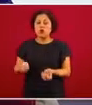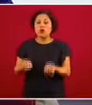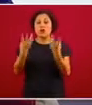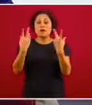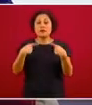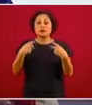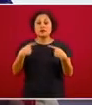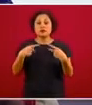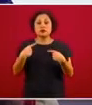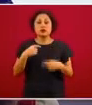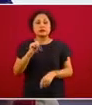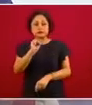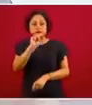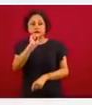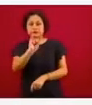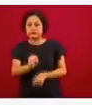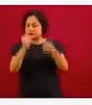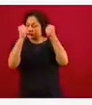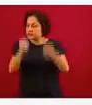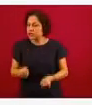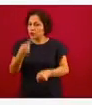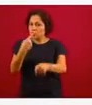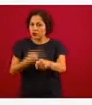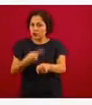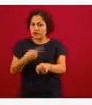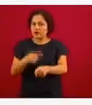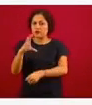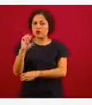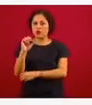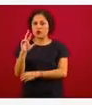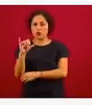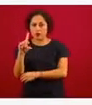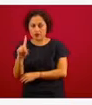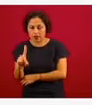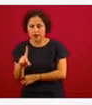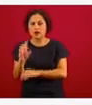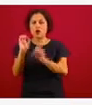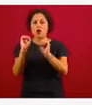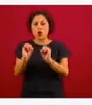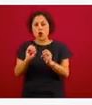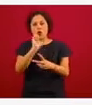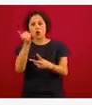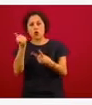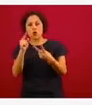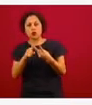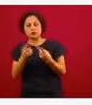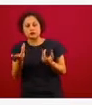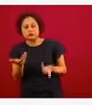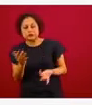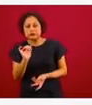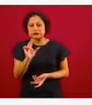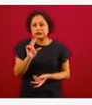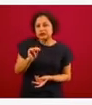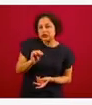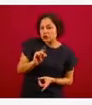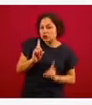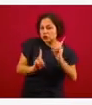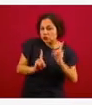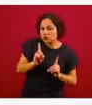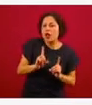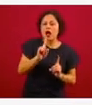And here, this is the positive result rate, meaning what is the distribution of the